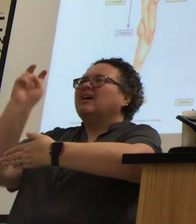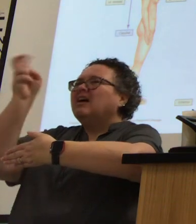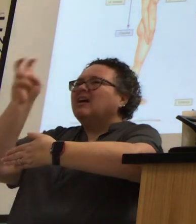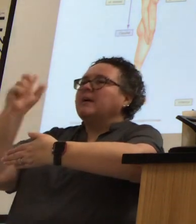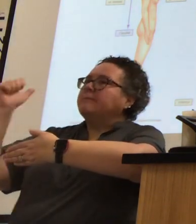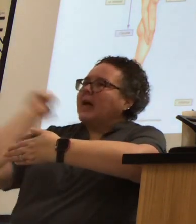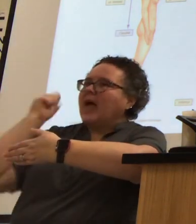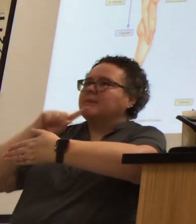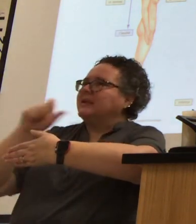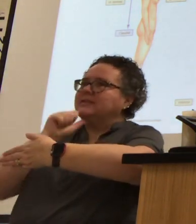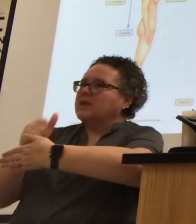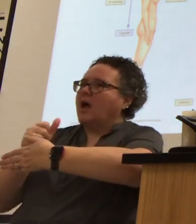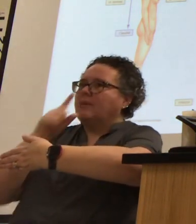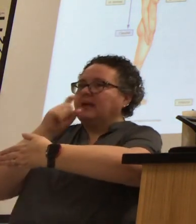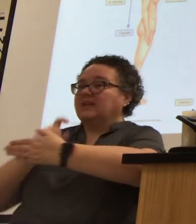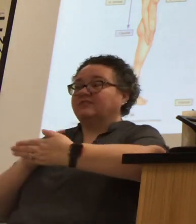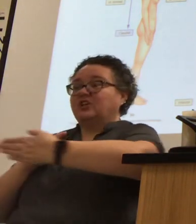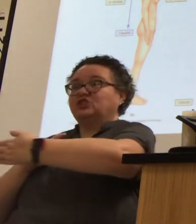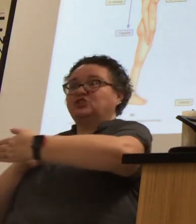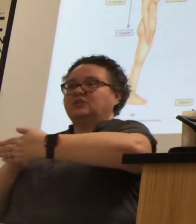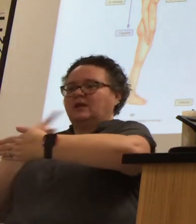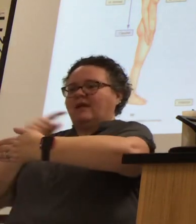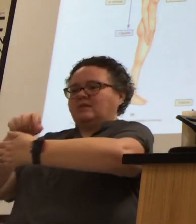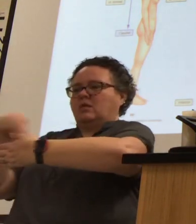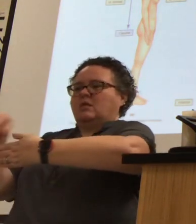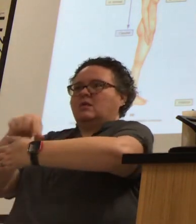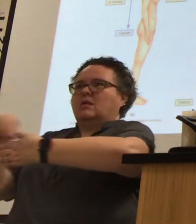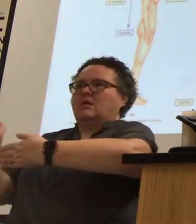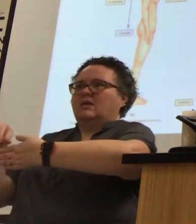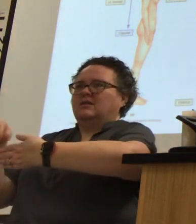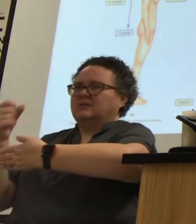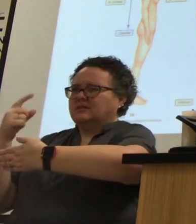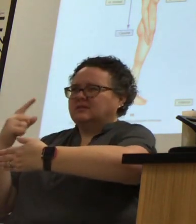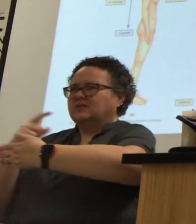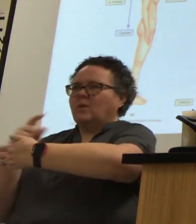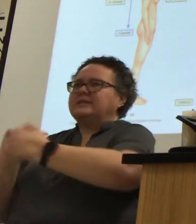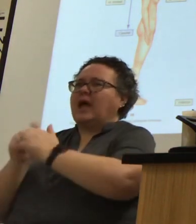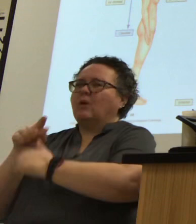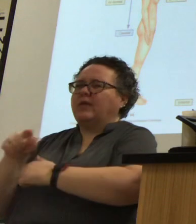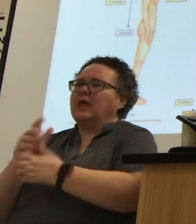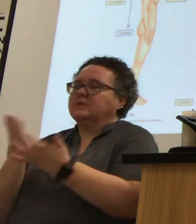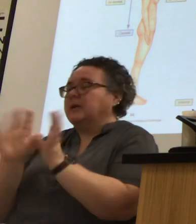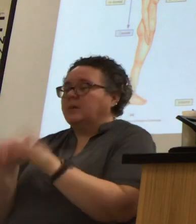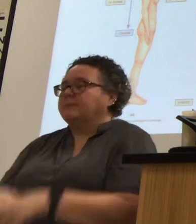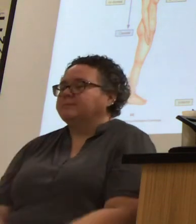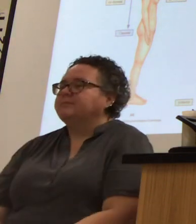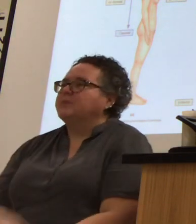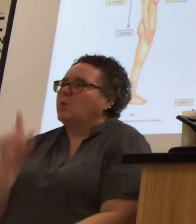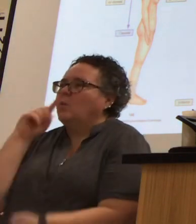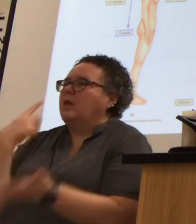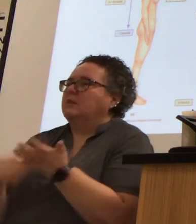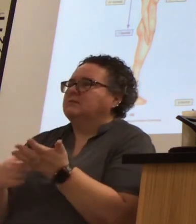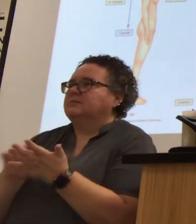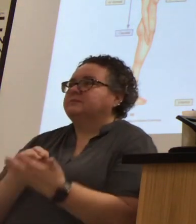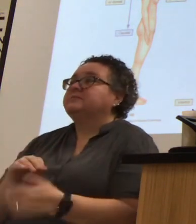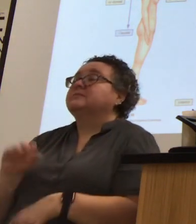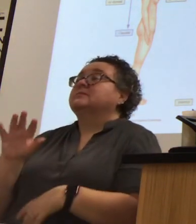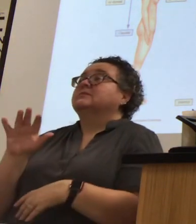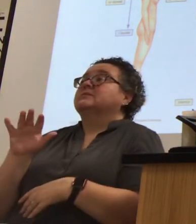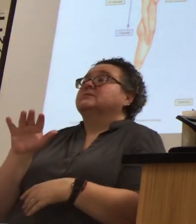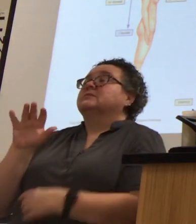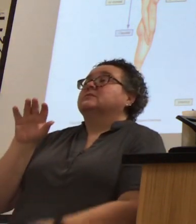Okay, so looking here, medial lateral. Imagine a midline that